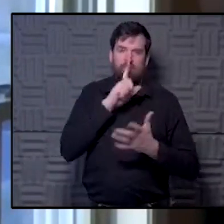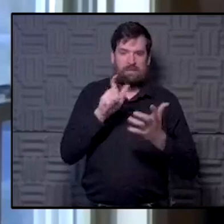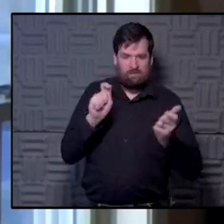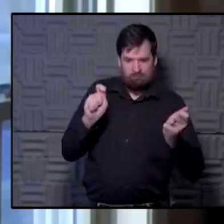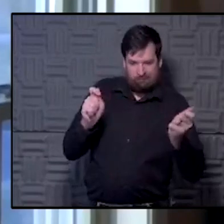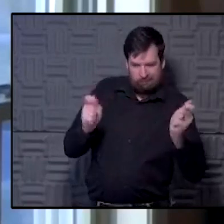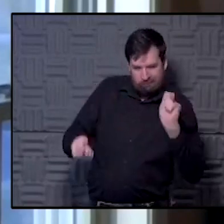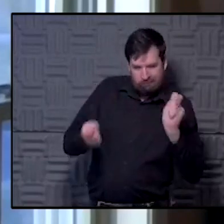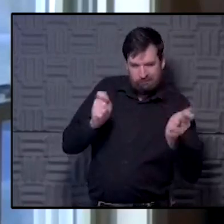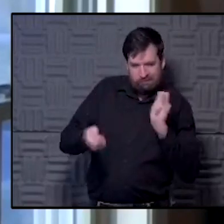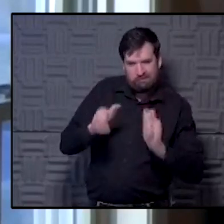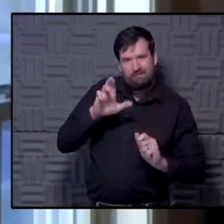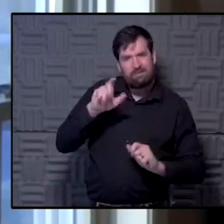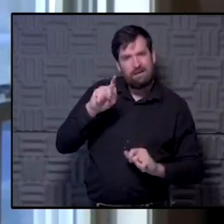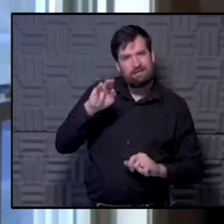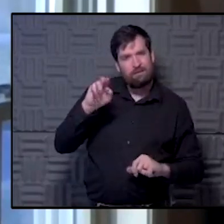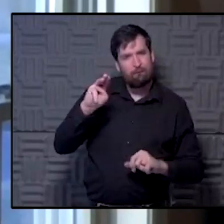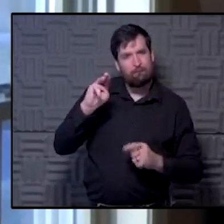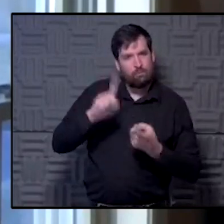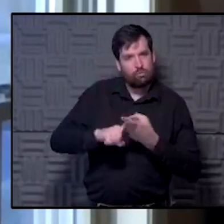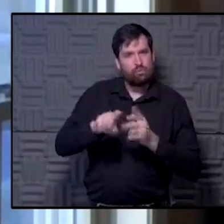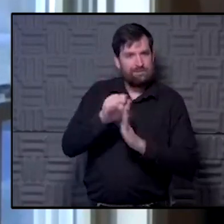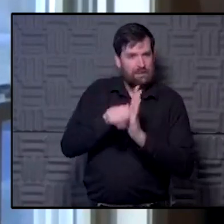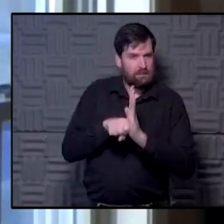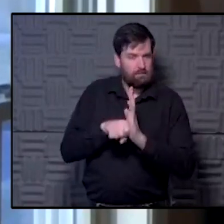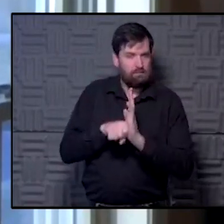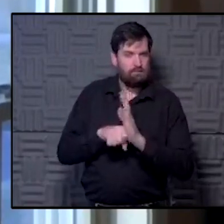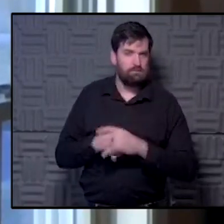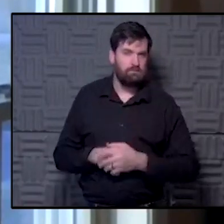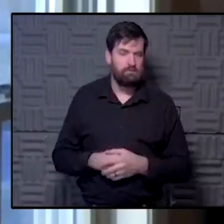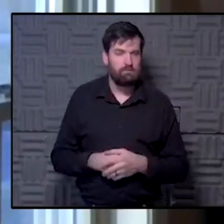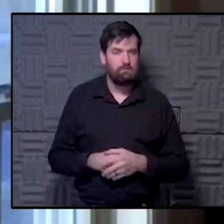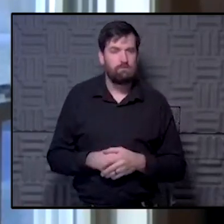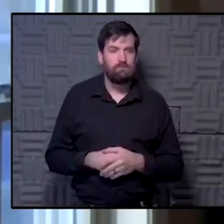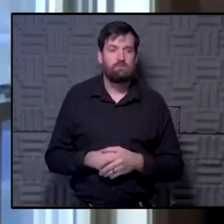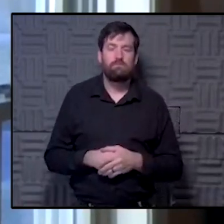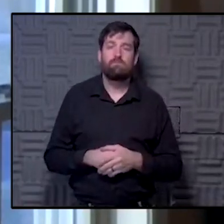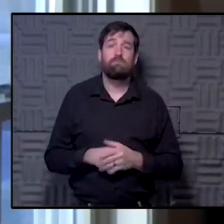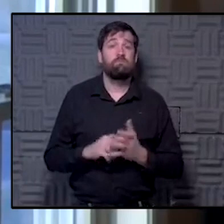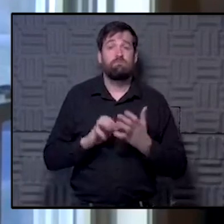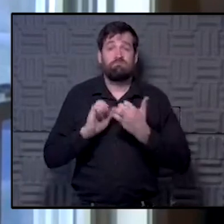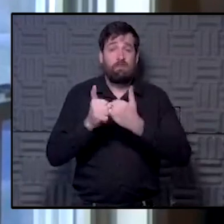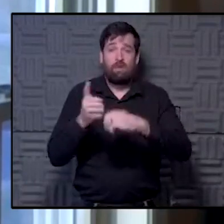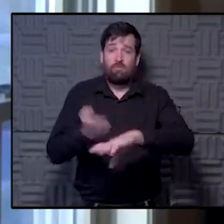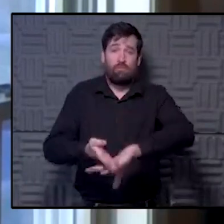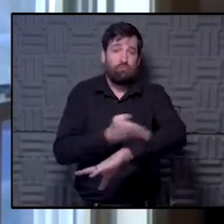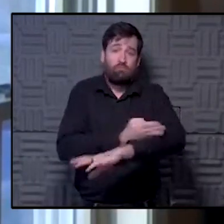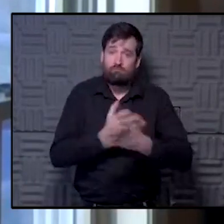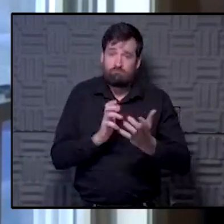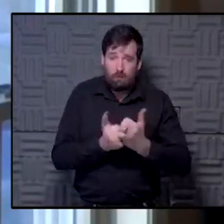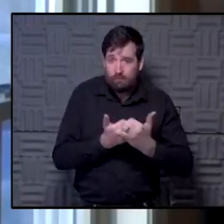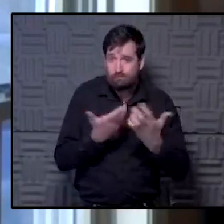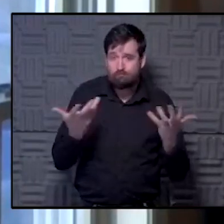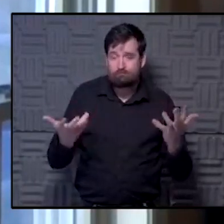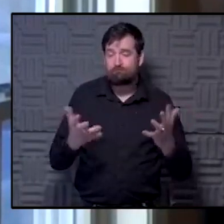those to the extent they need to operationalize. So ways that things can be better.